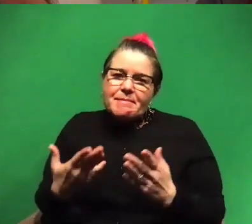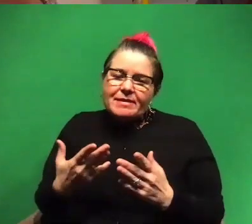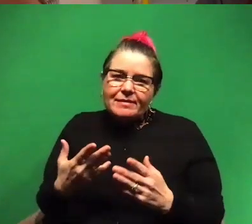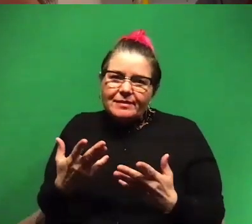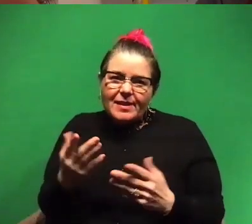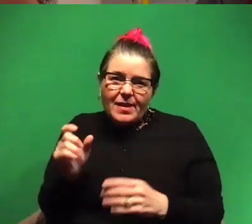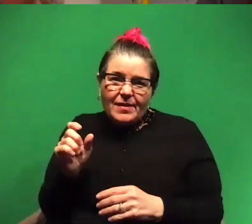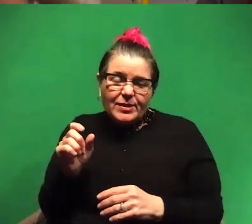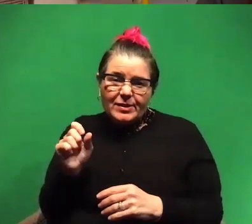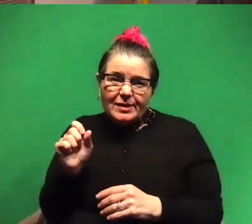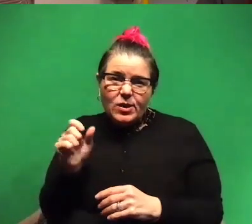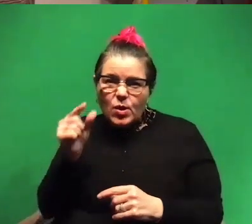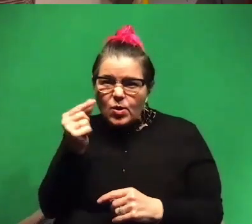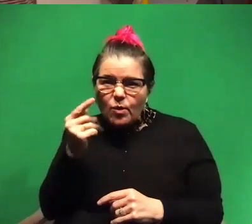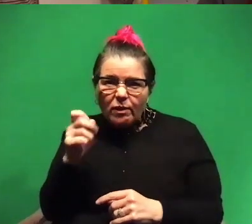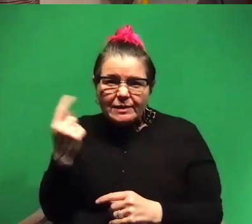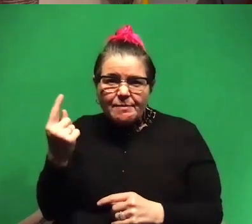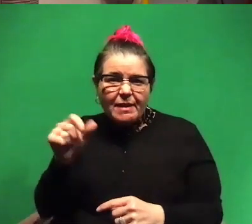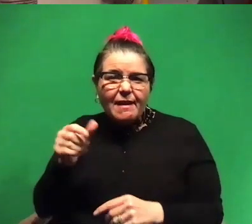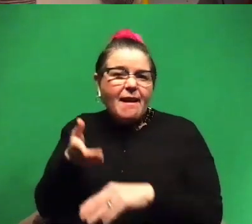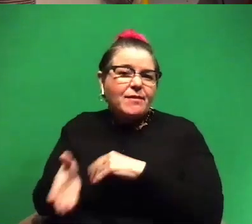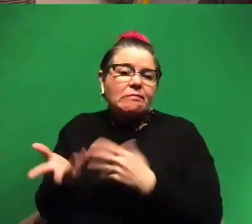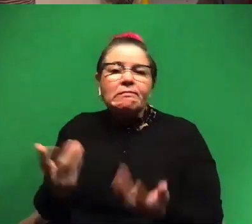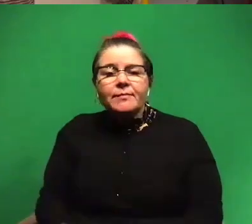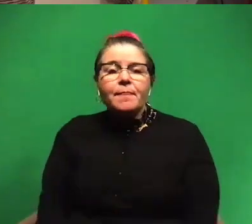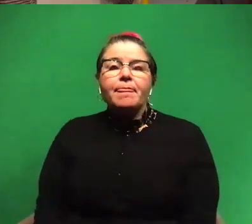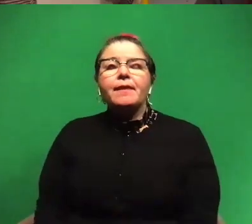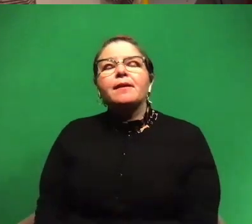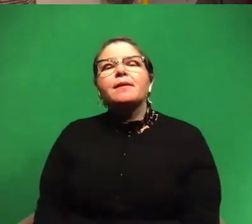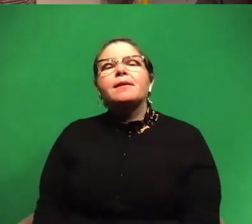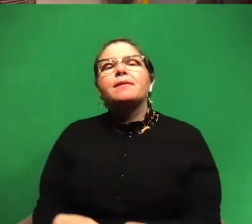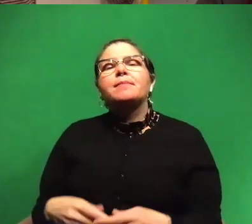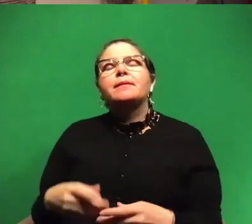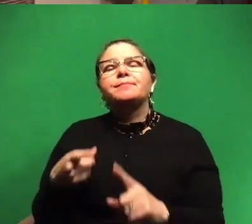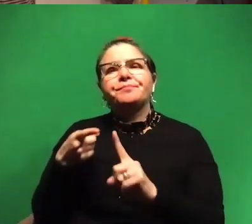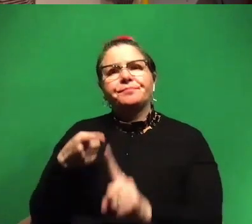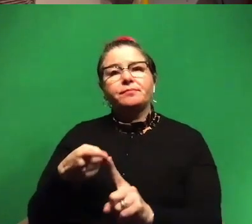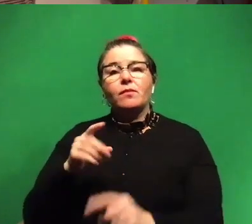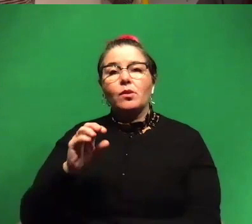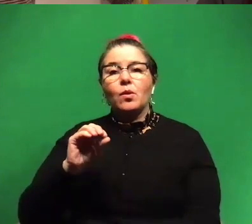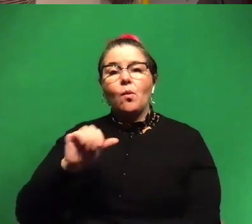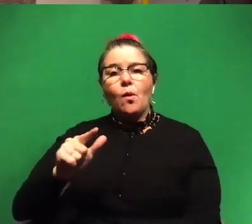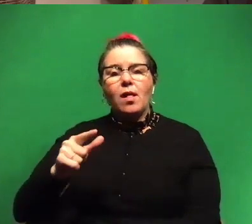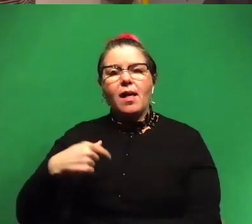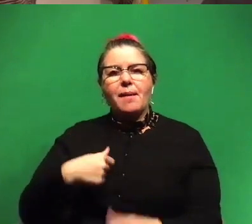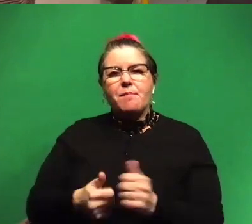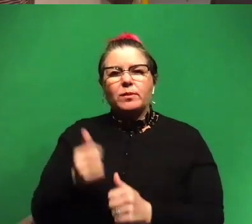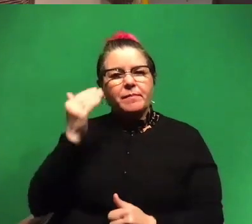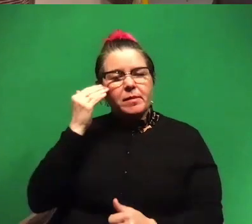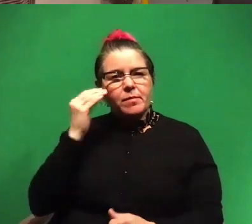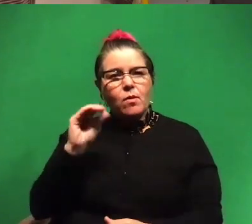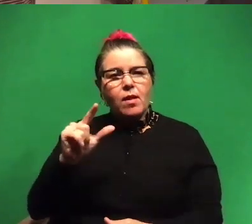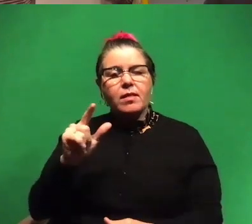have to Google some things afterward. But essentially, so oil that I'm most familiar with are the oil